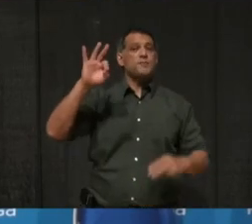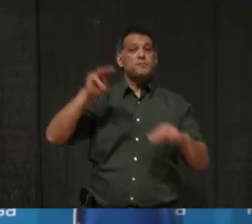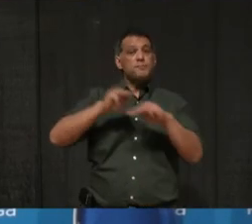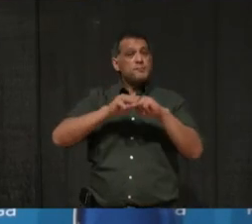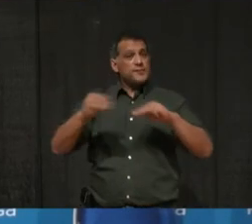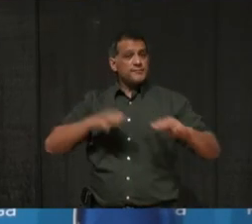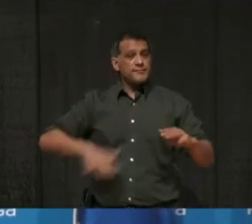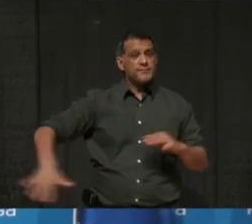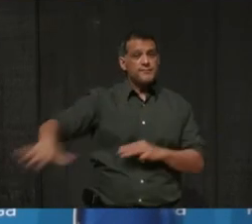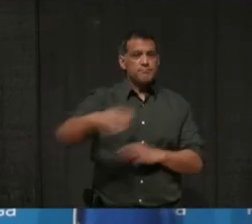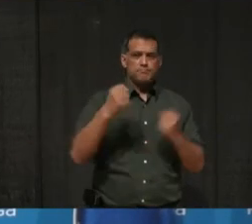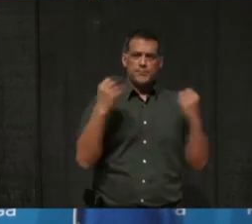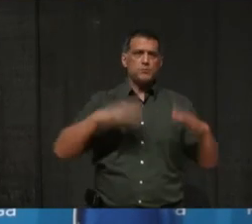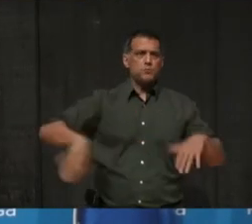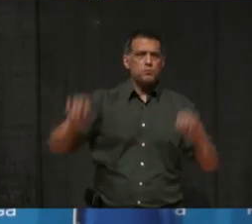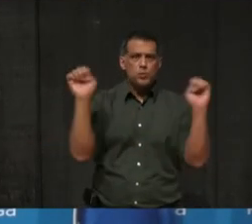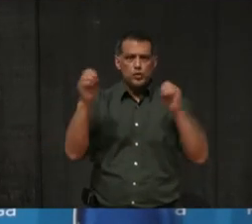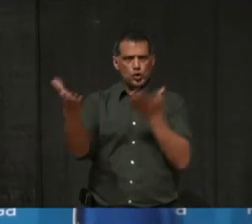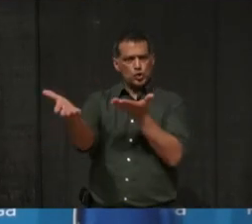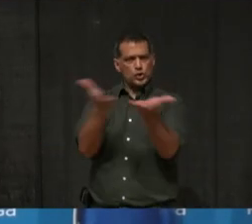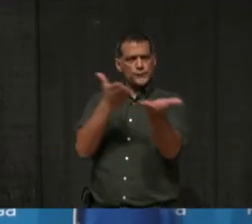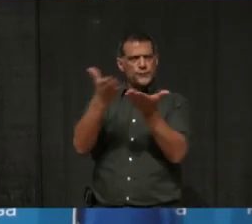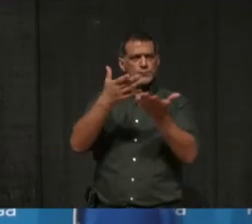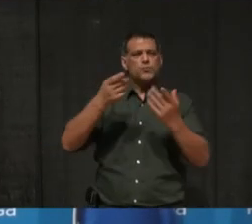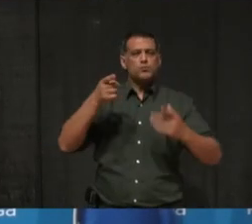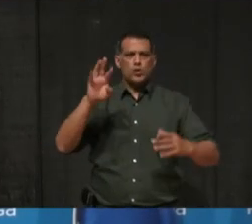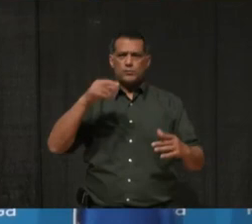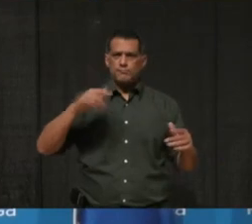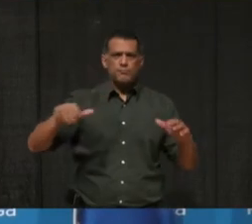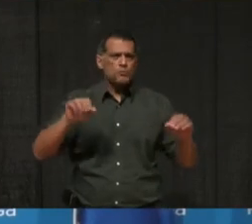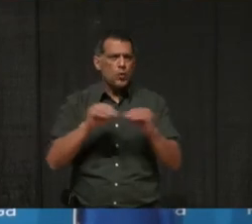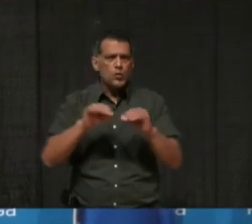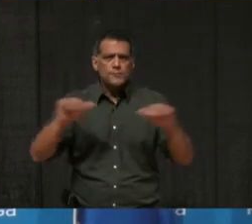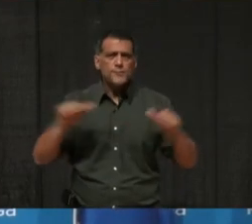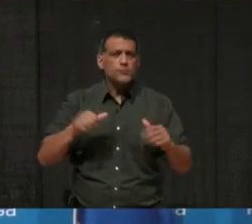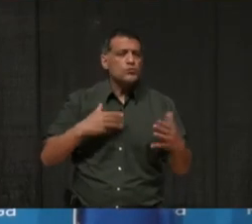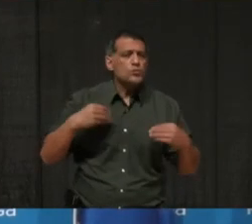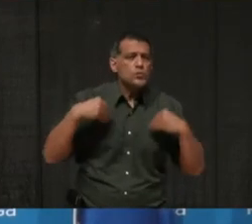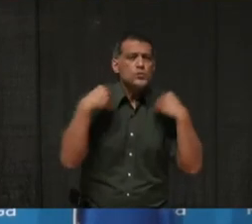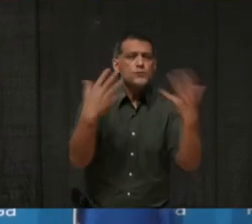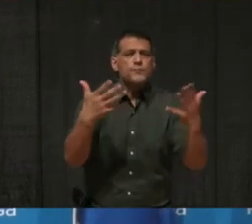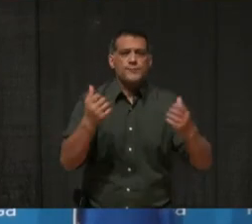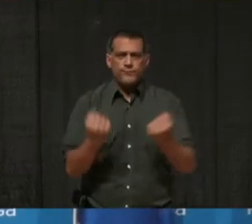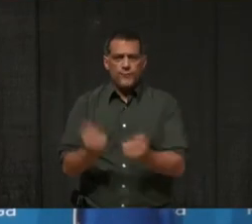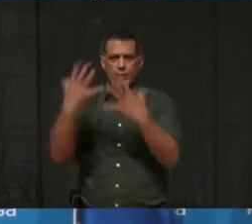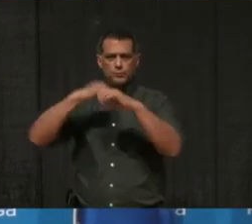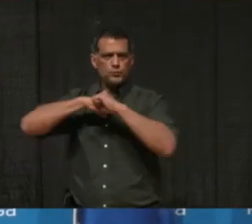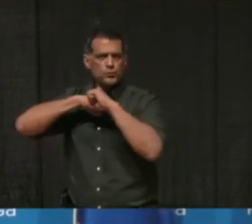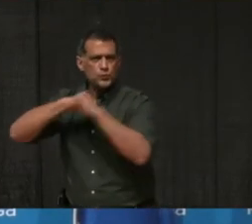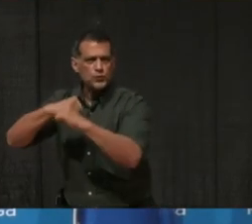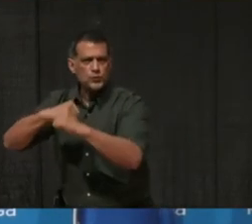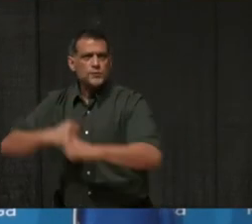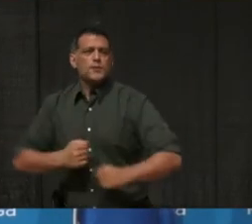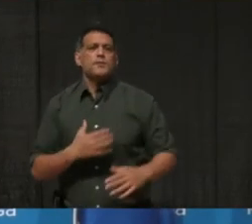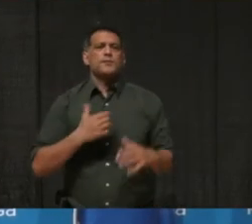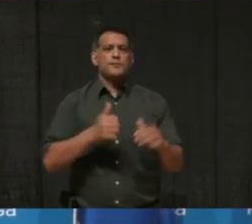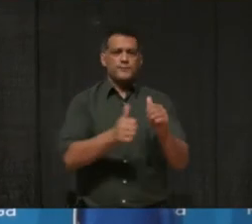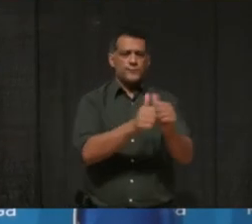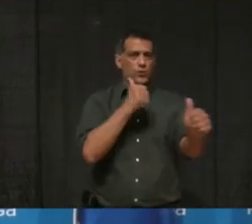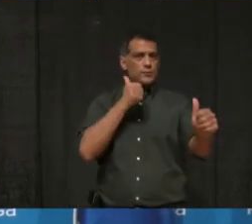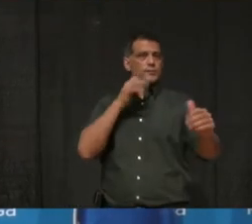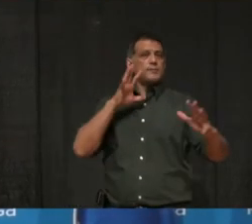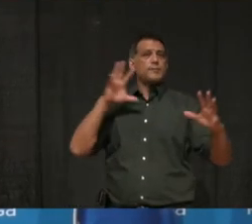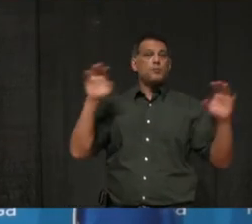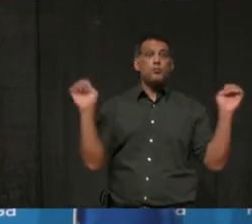Emergency Services is a proactive leader in the delivery of fire protection, prevention, and emergency